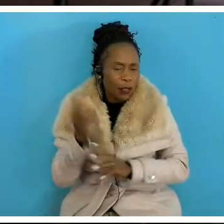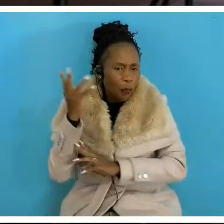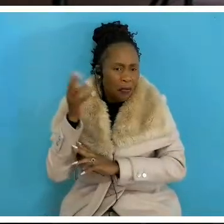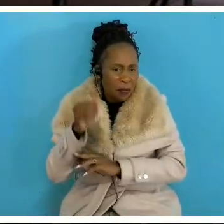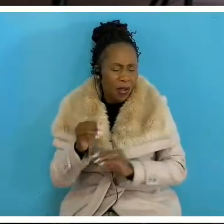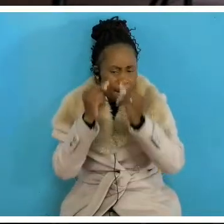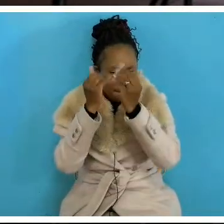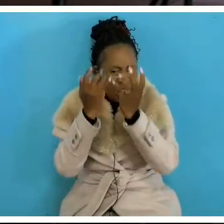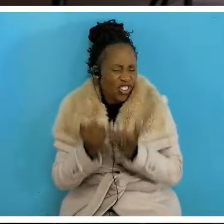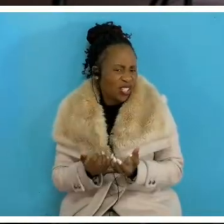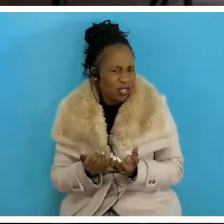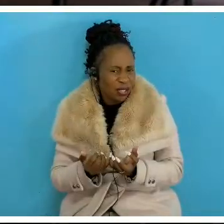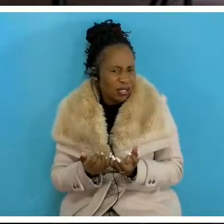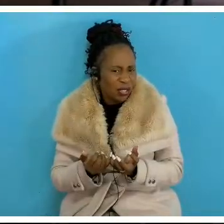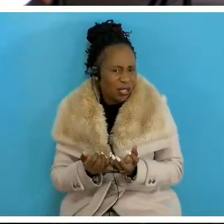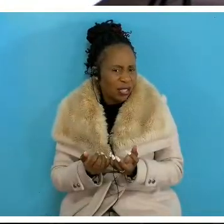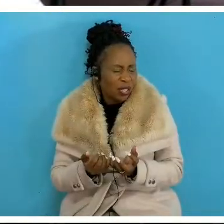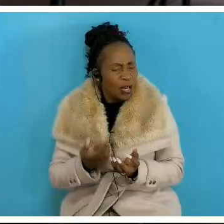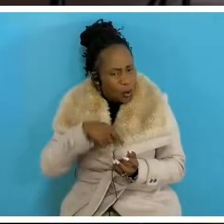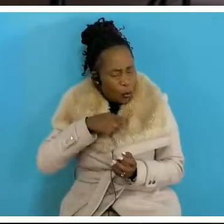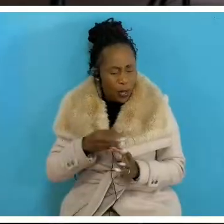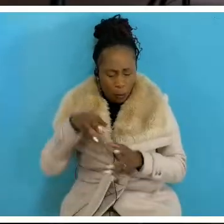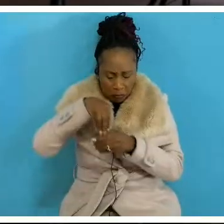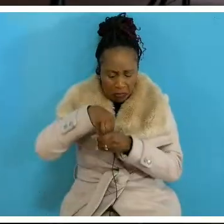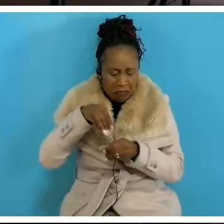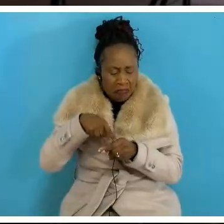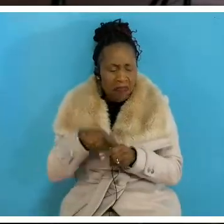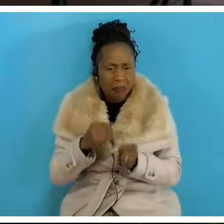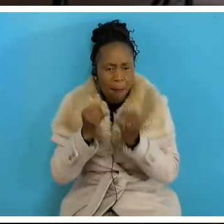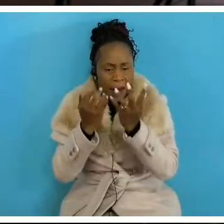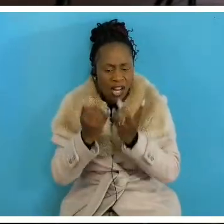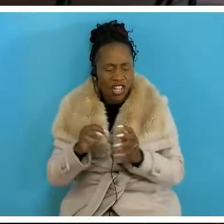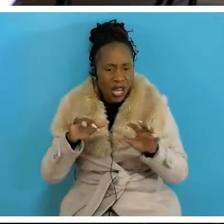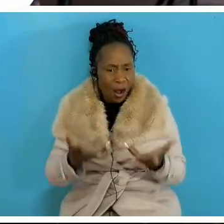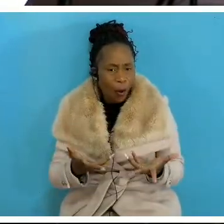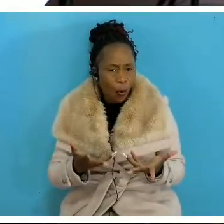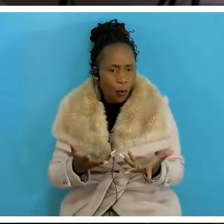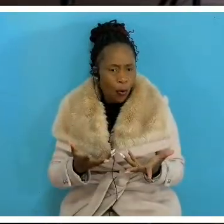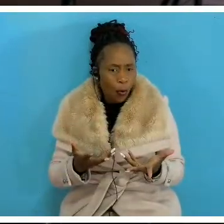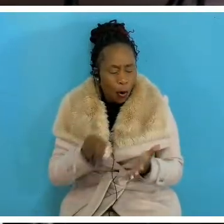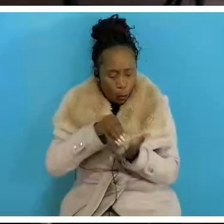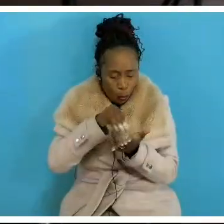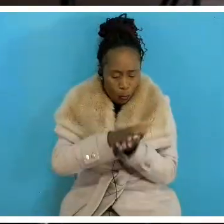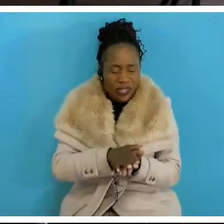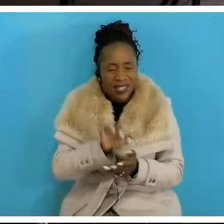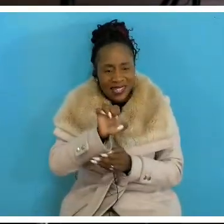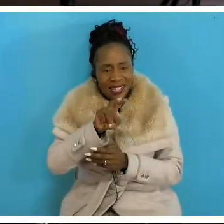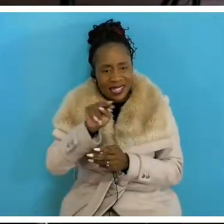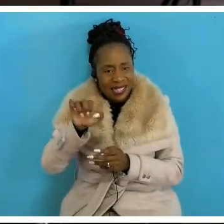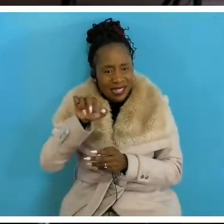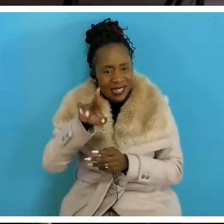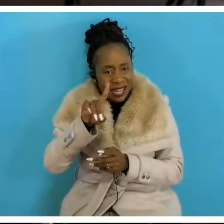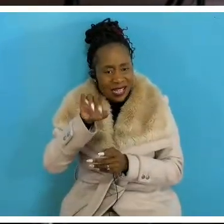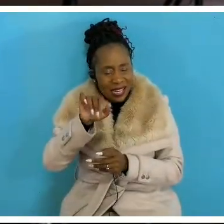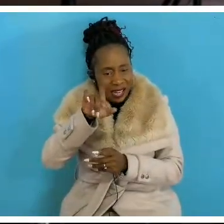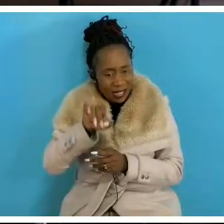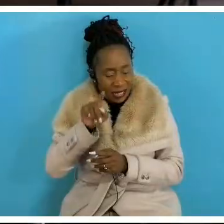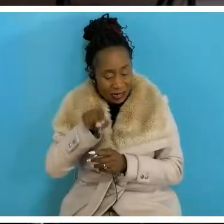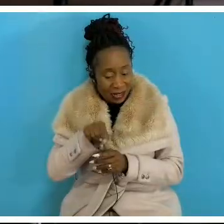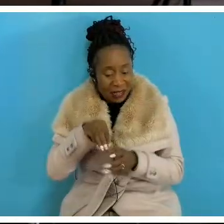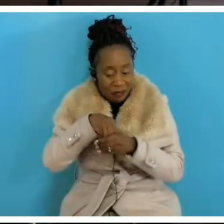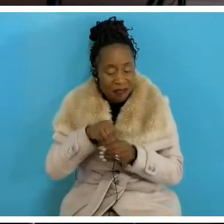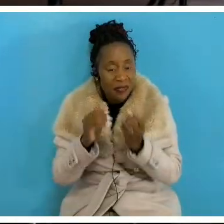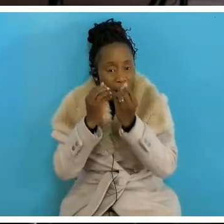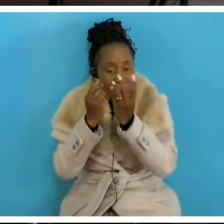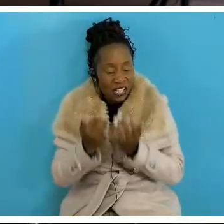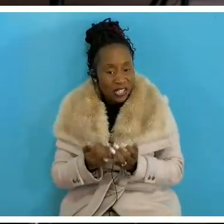will we get into that budget, to put Enderdale into that budget? The other thing that I want